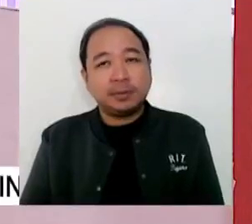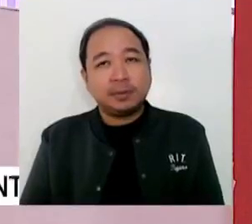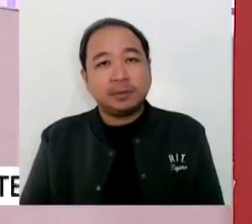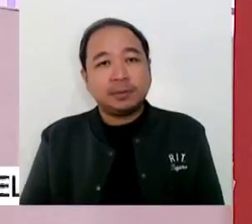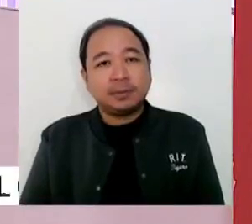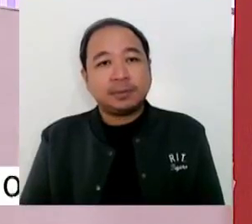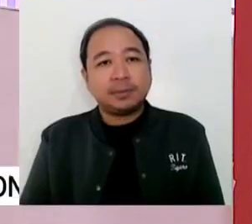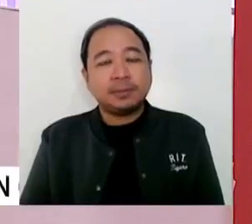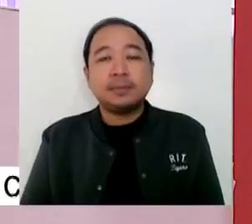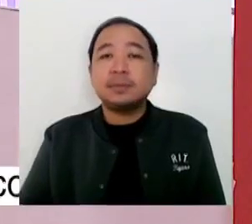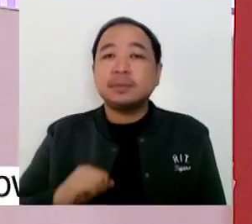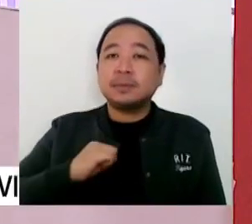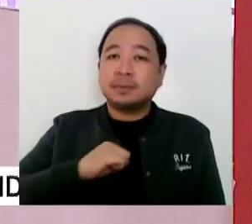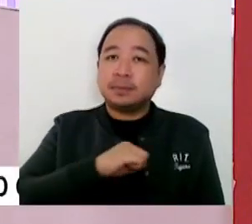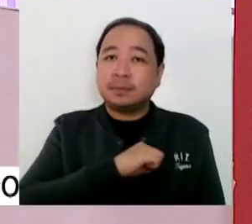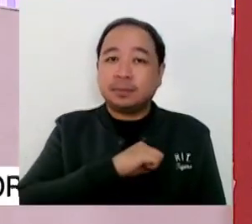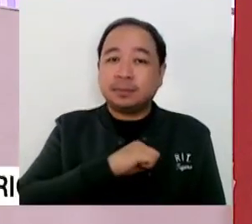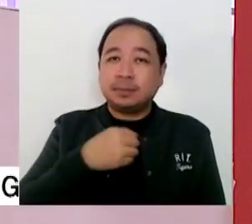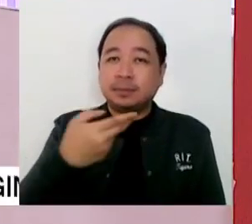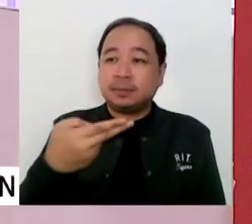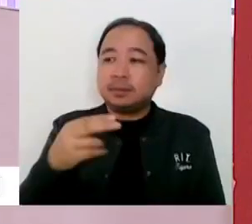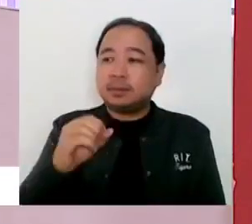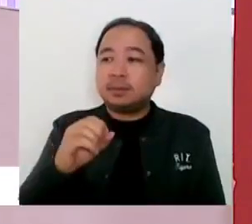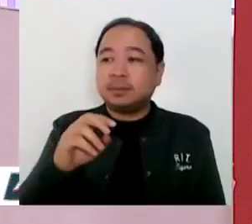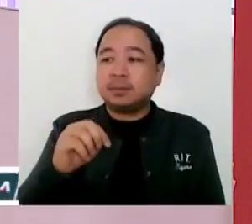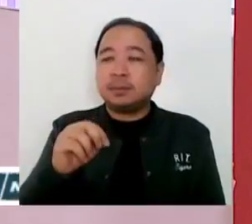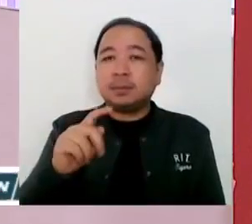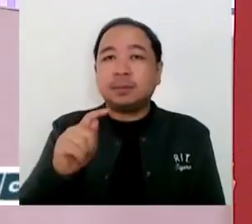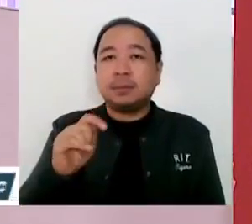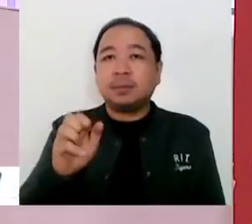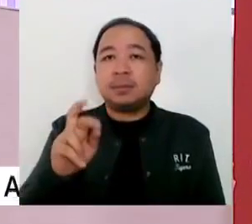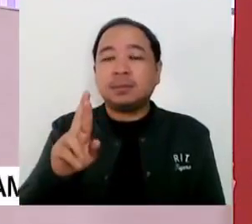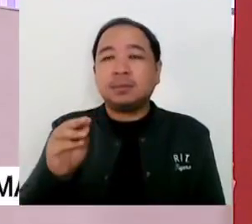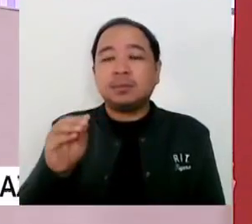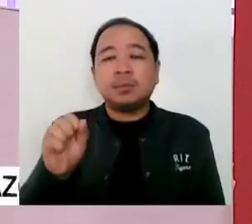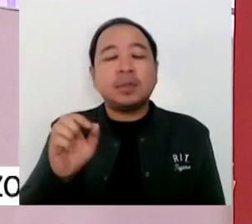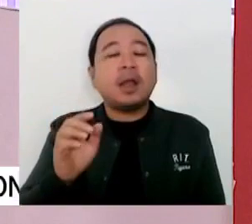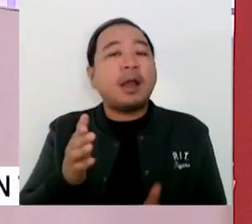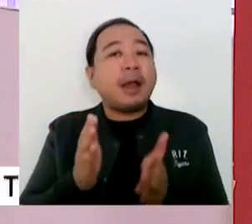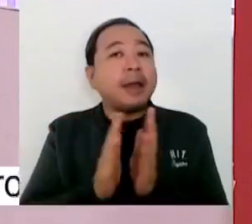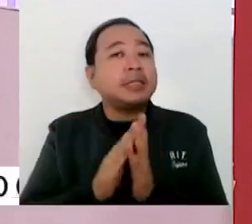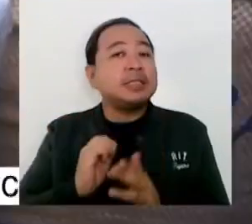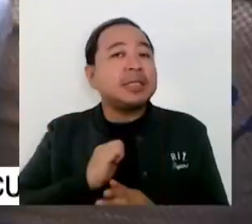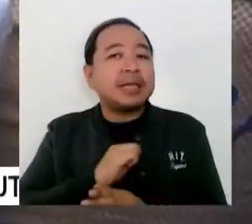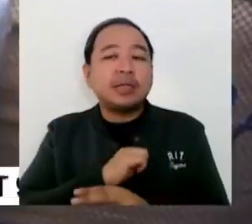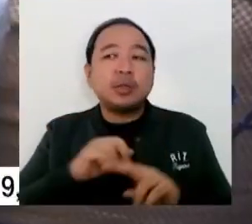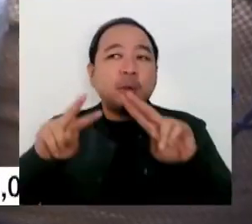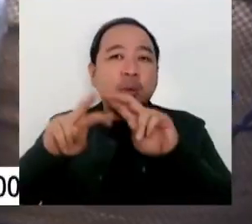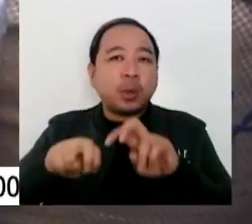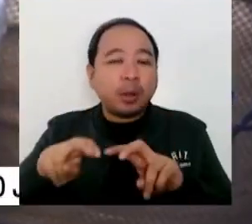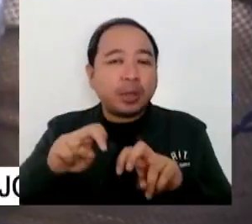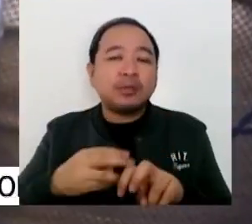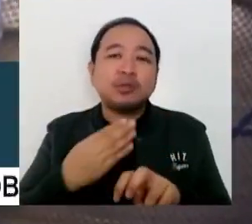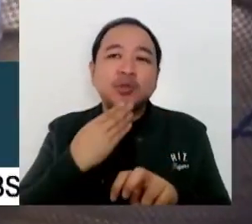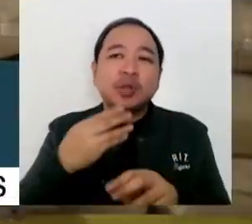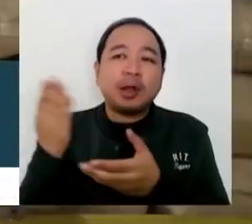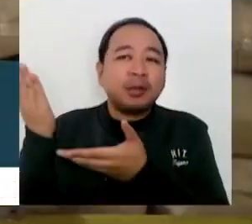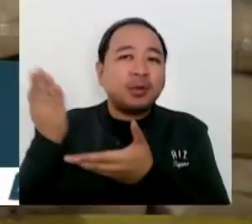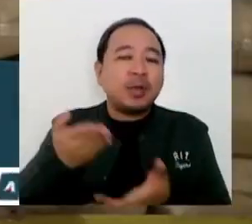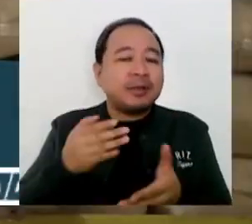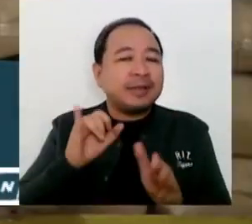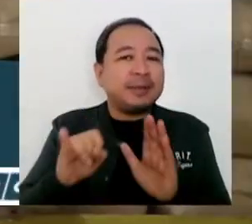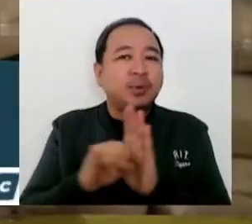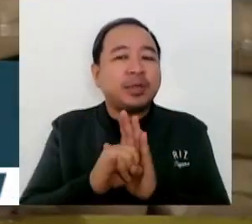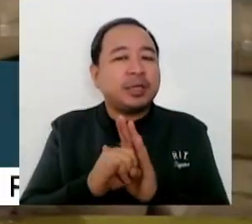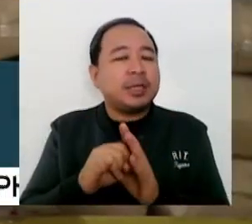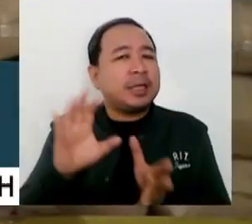Senator Rizzo and Devera seeking a Senate probe into government's sugar imports. Last month, the Agriculture Department ordered the importation of